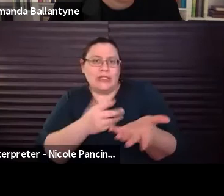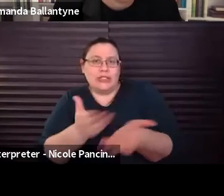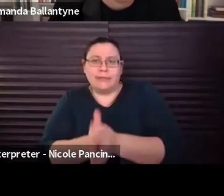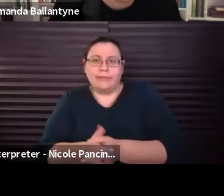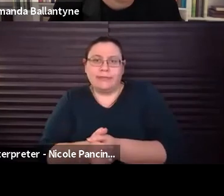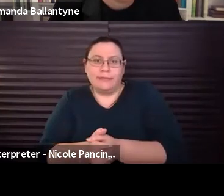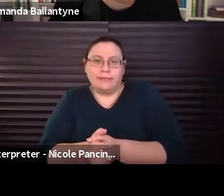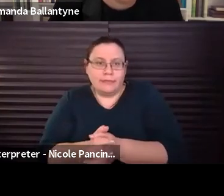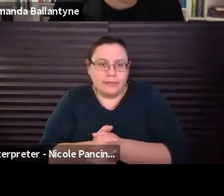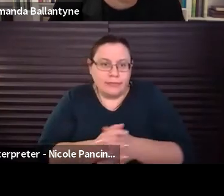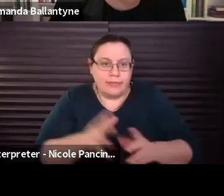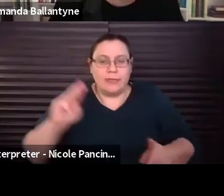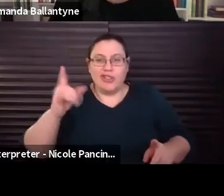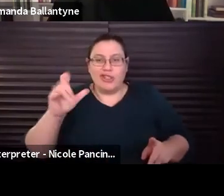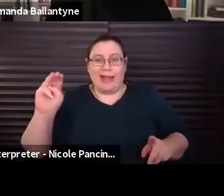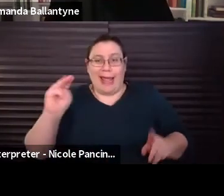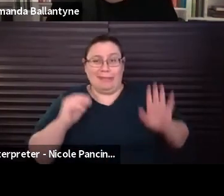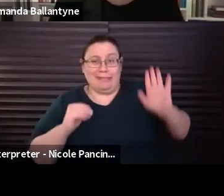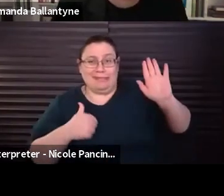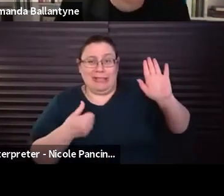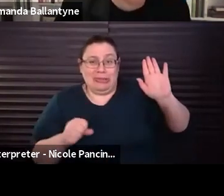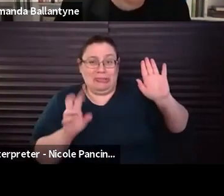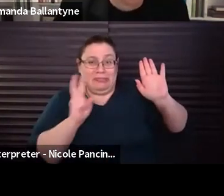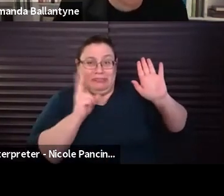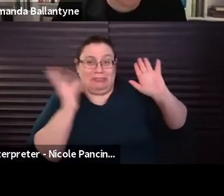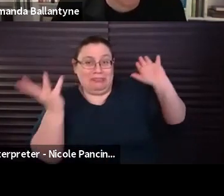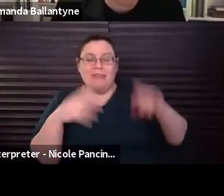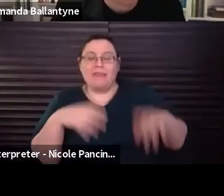I can give it a shot. Okay.